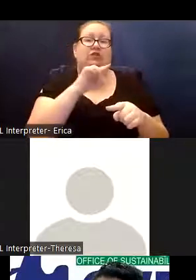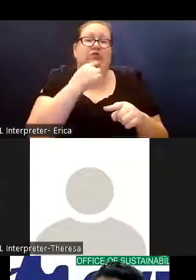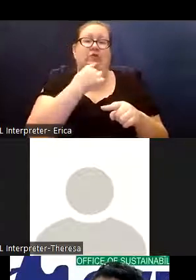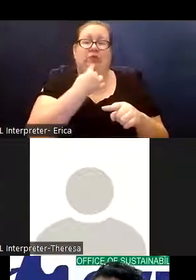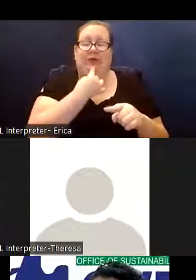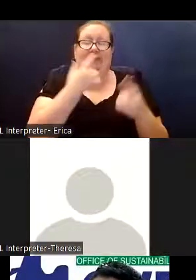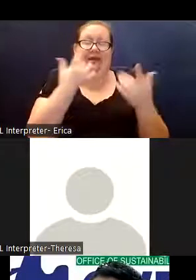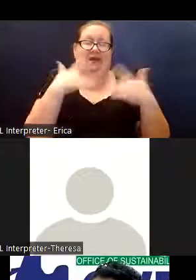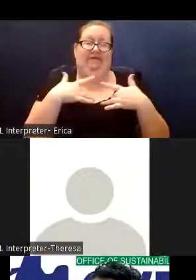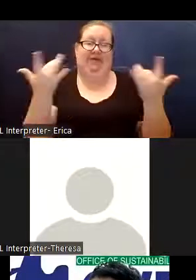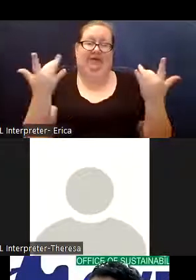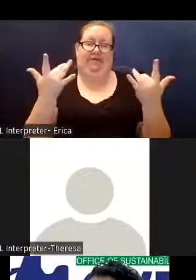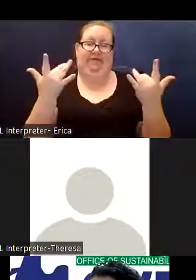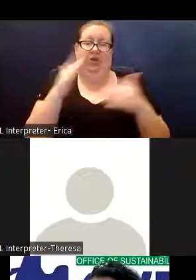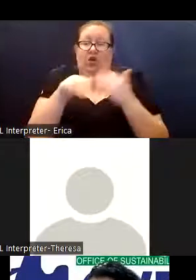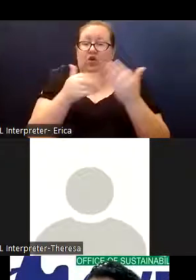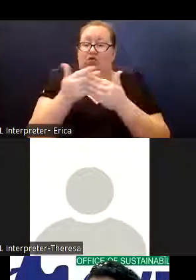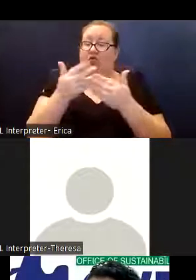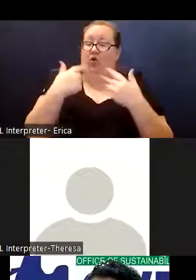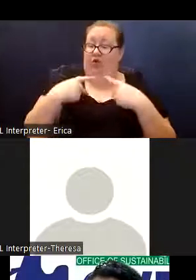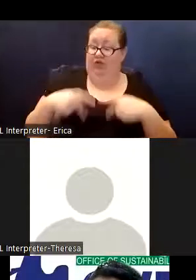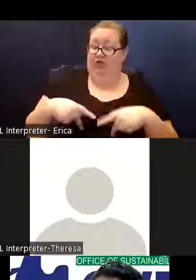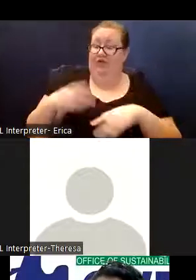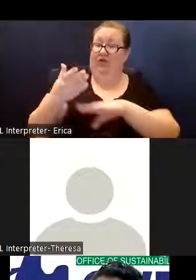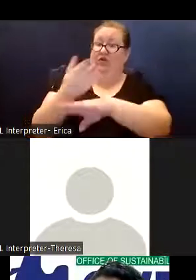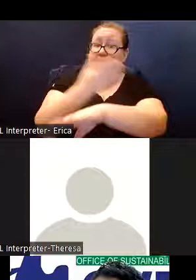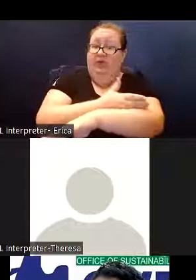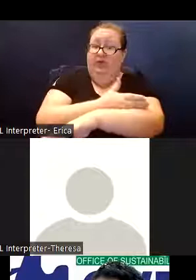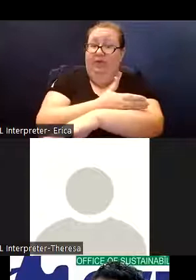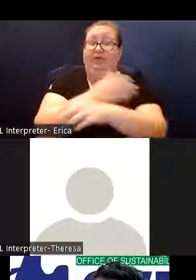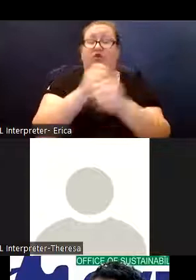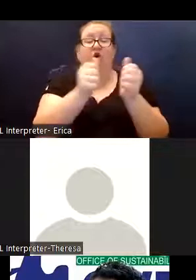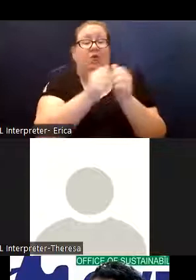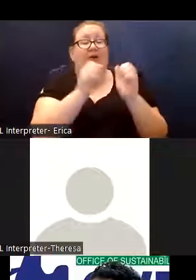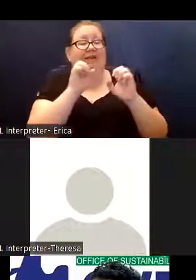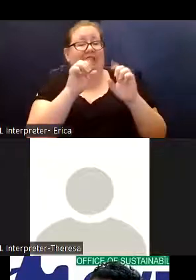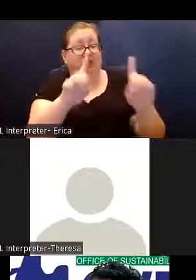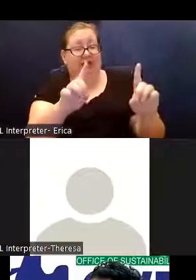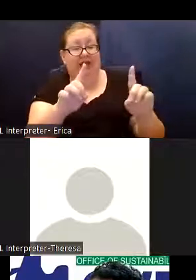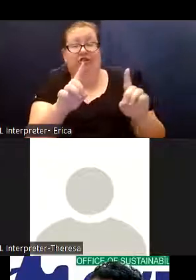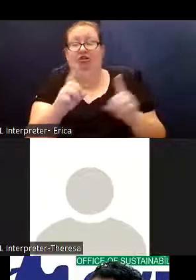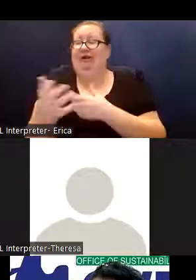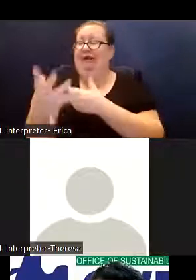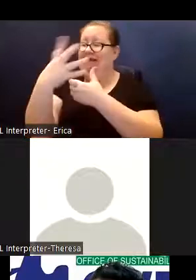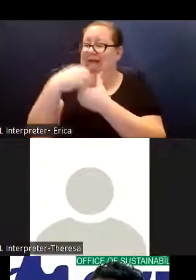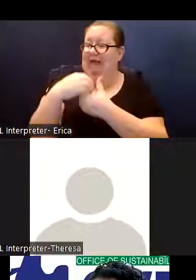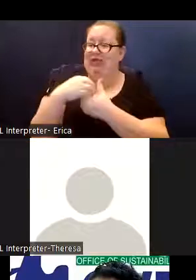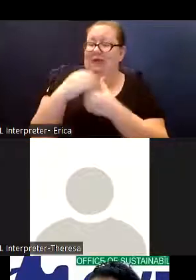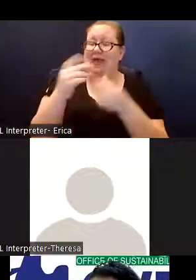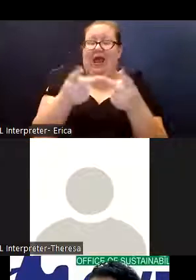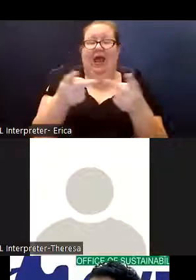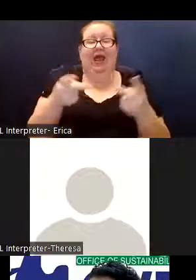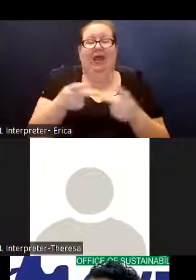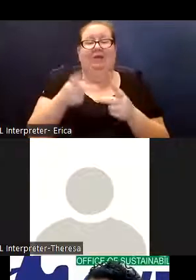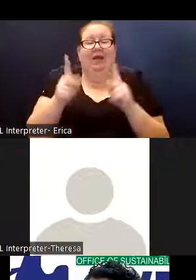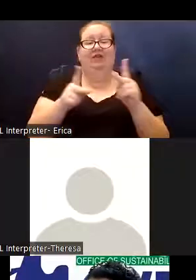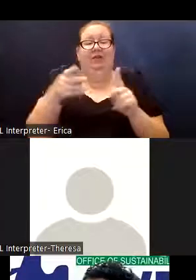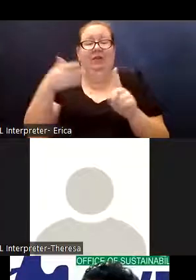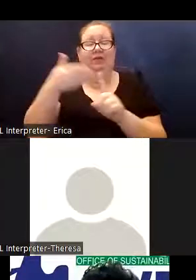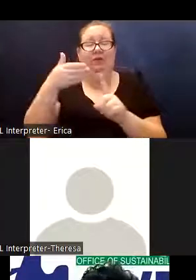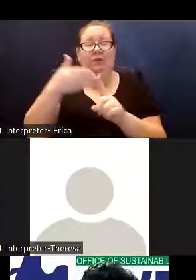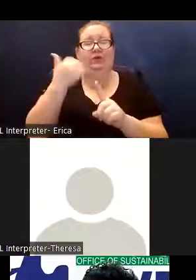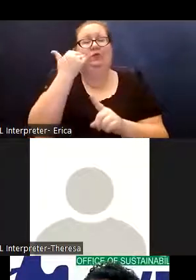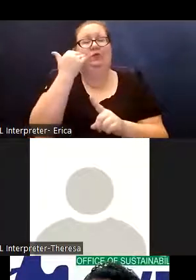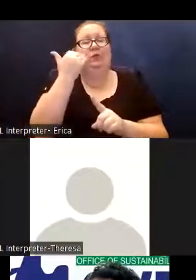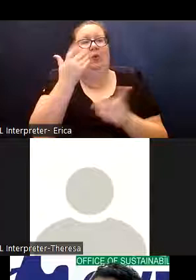all of that physical improvements would be coupled with education and engagement and a place to go to know what